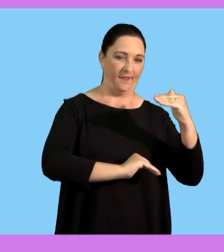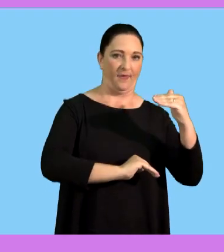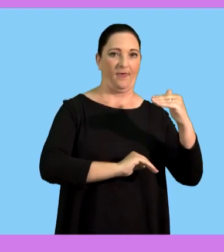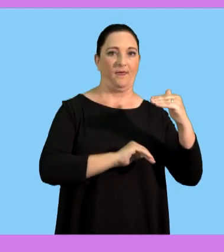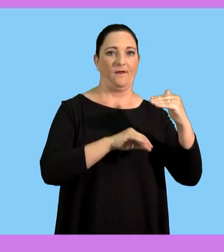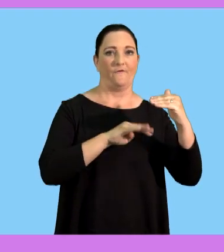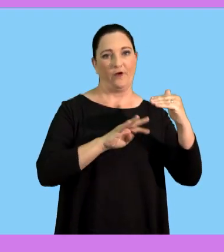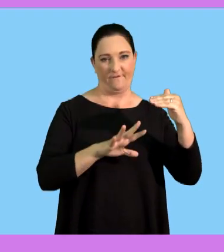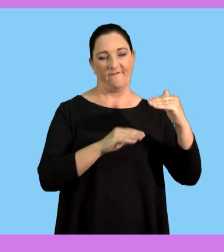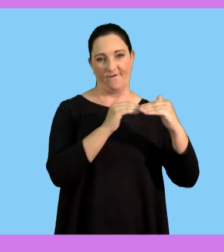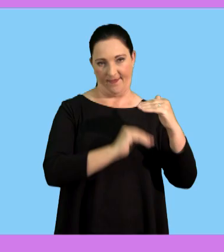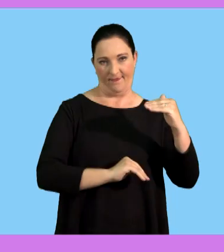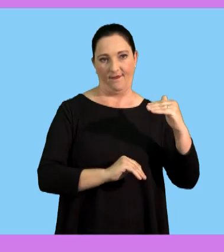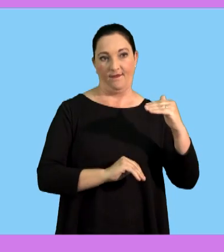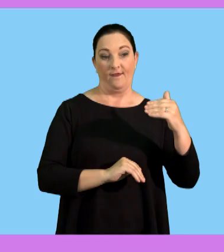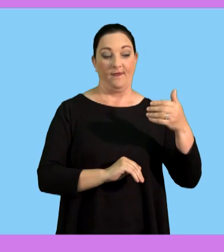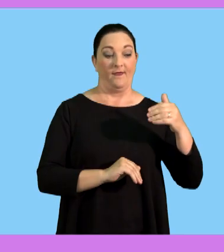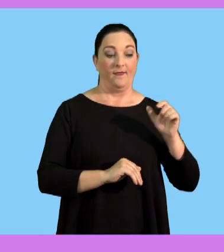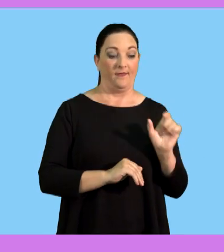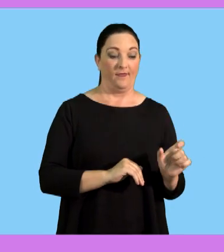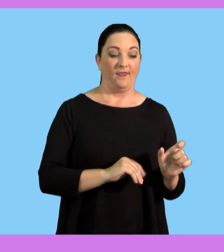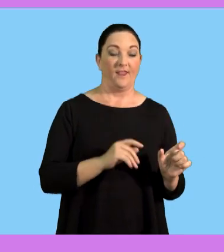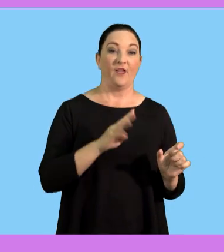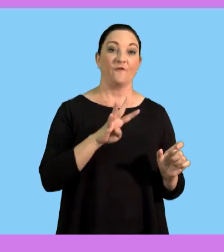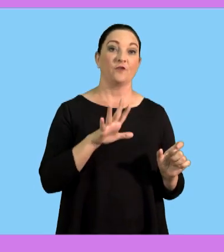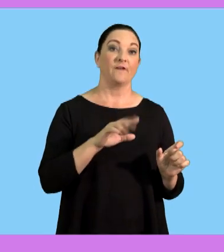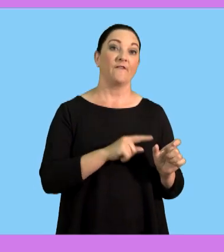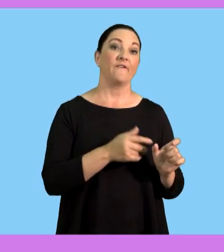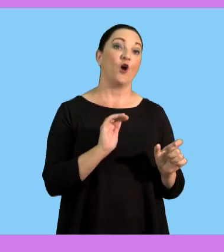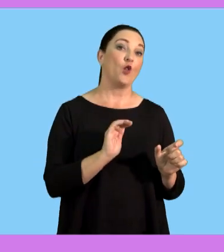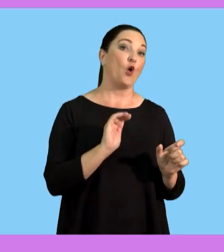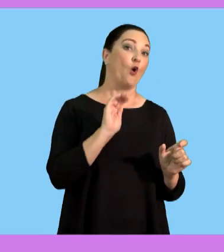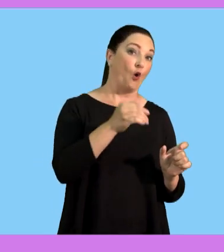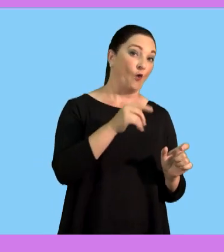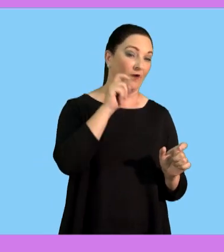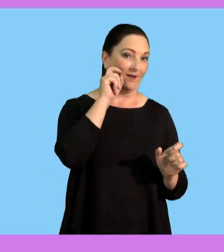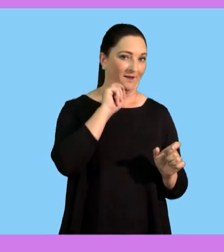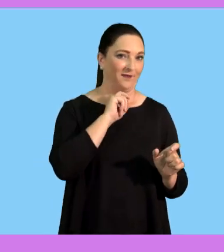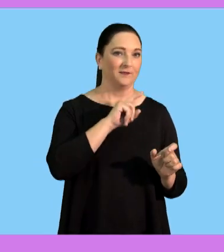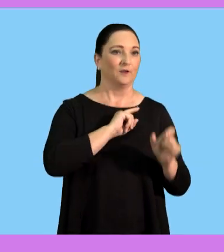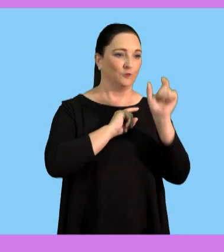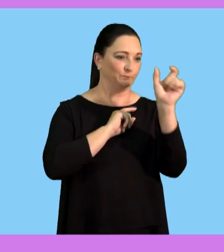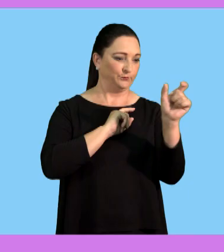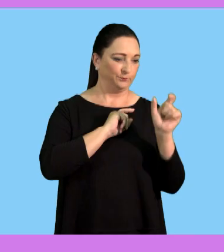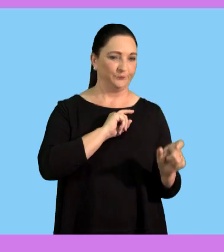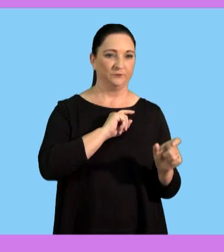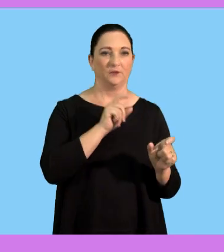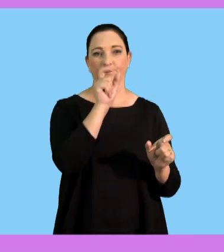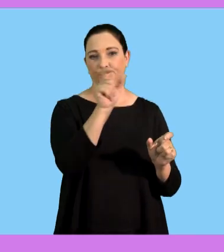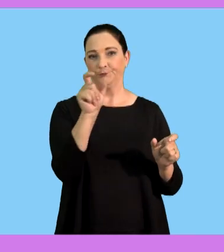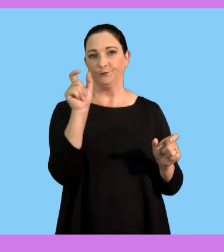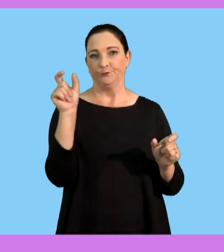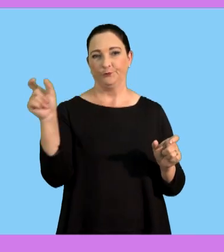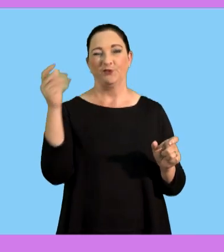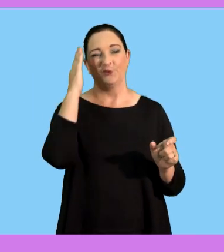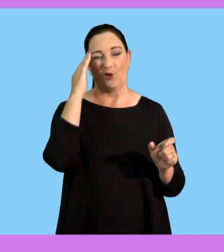under, meaning younger than 45 years, and then over 45 years old. Okay, so there I have all my totals. So